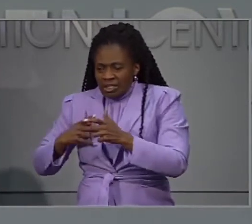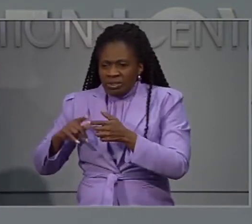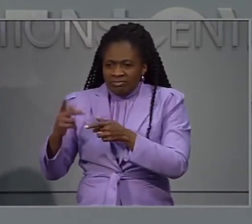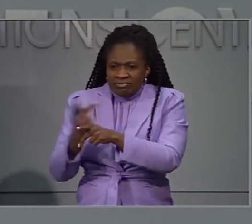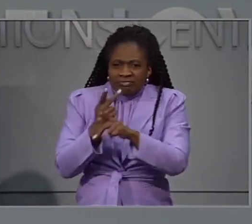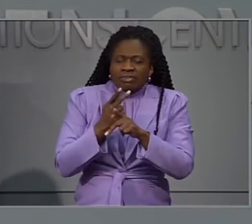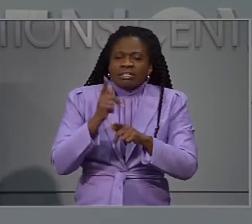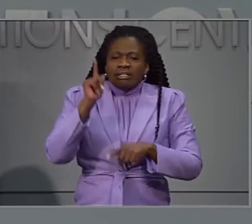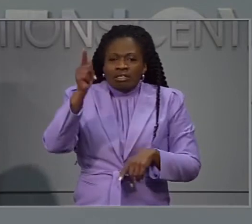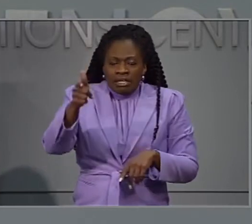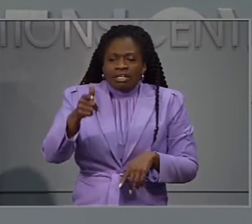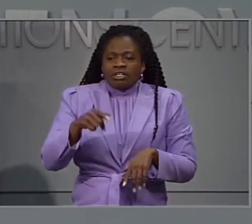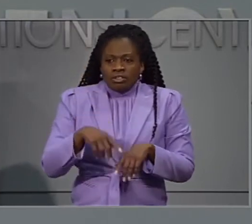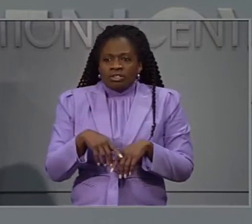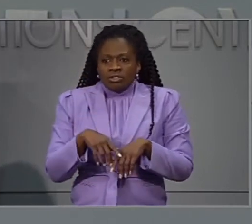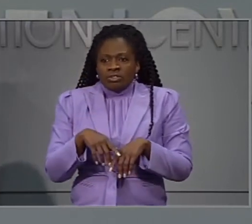again,